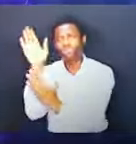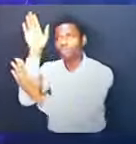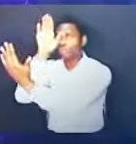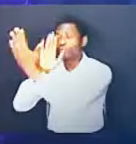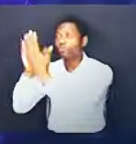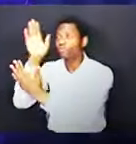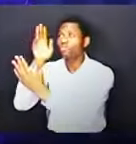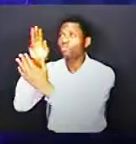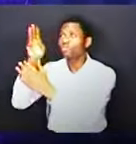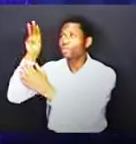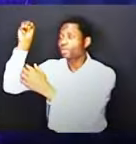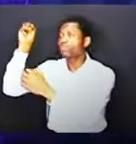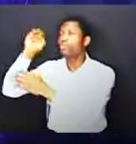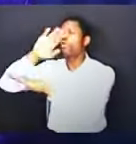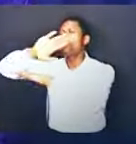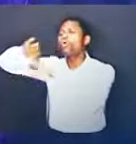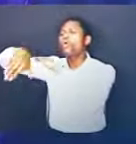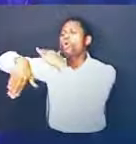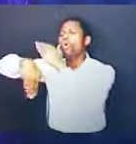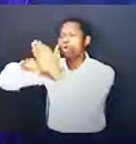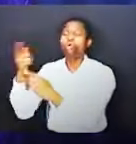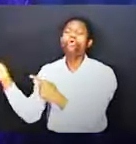Him all our days.